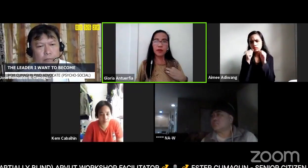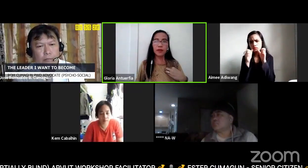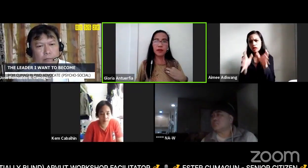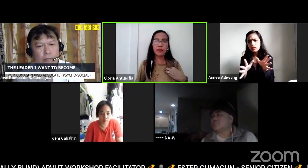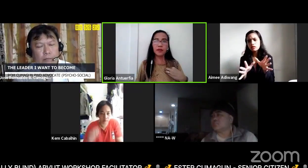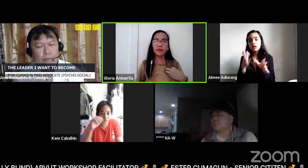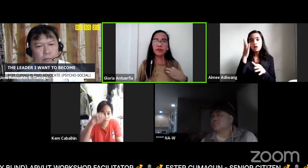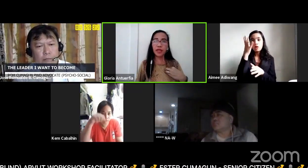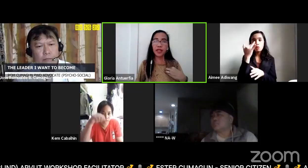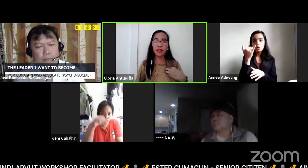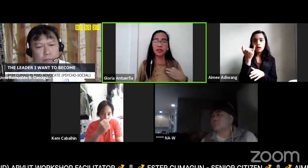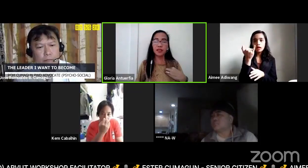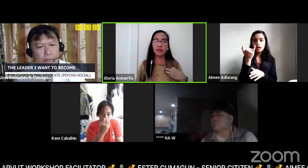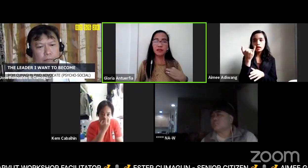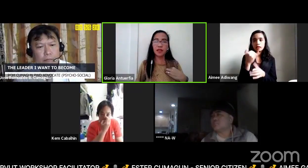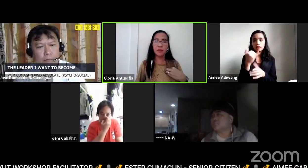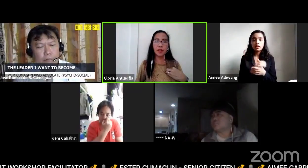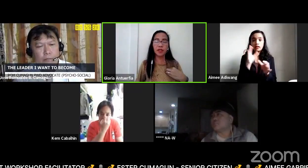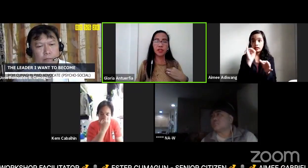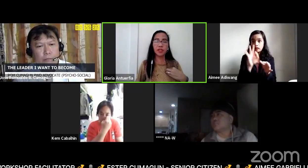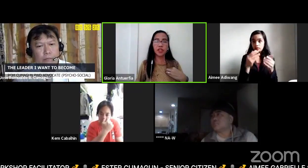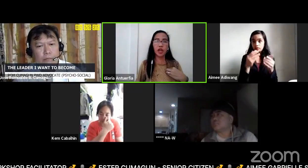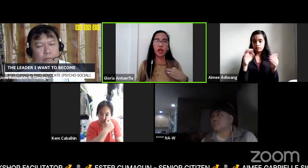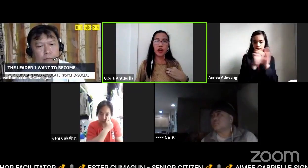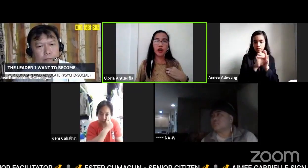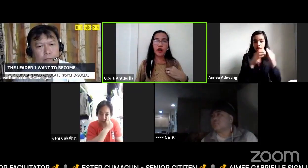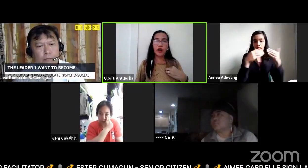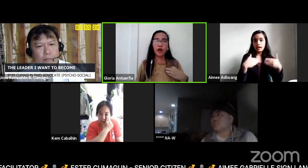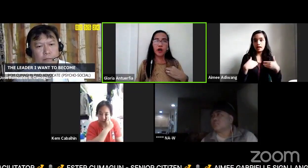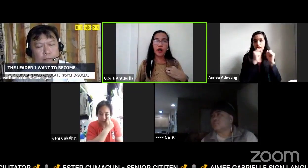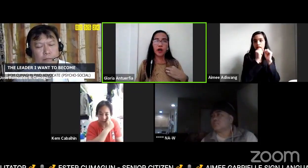there are trainings and seminars